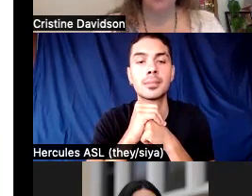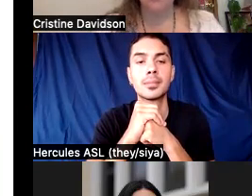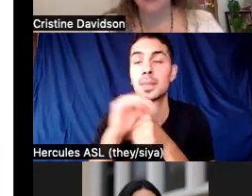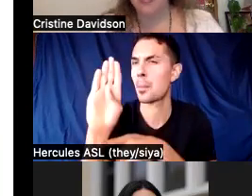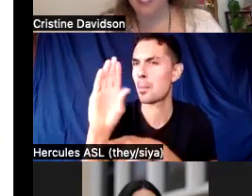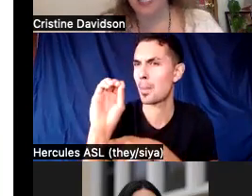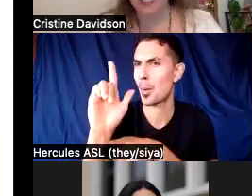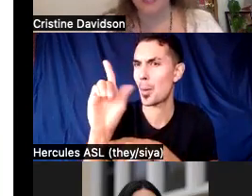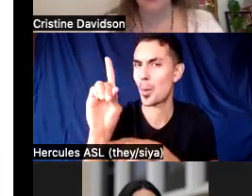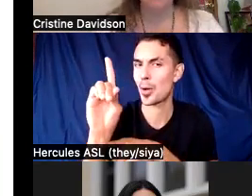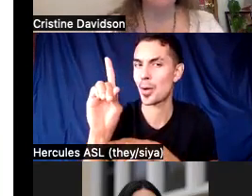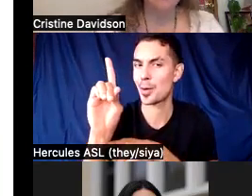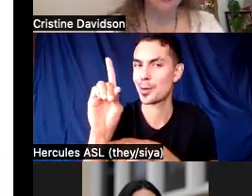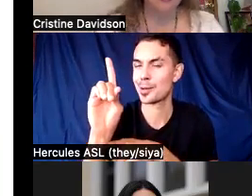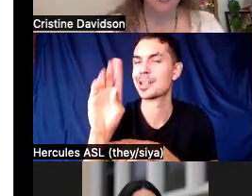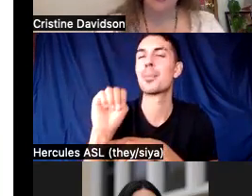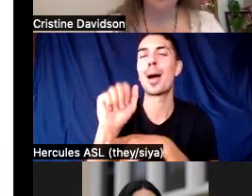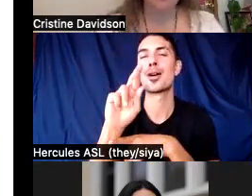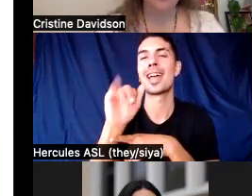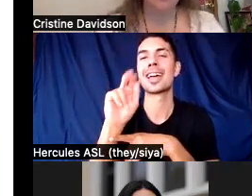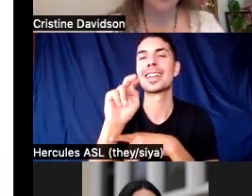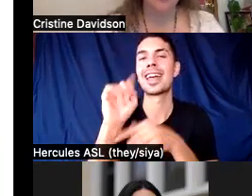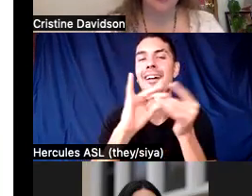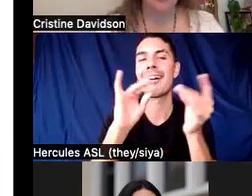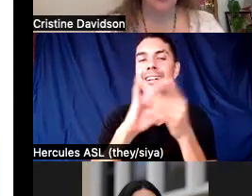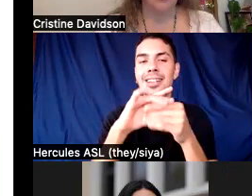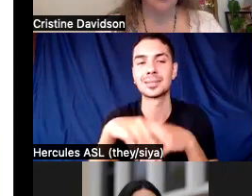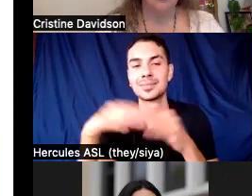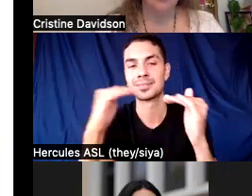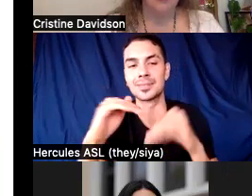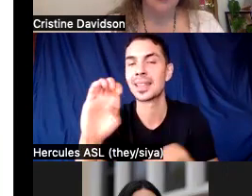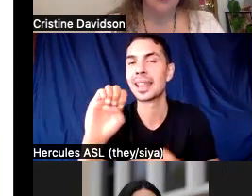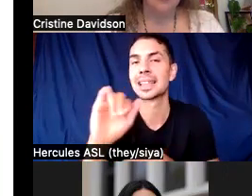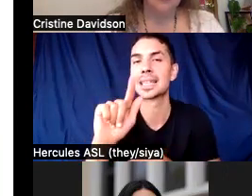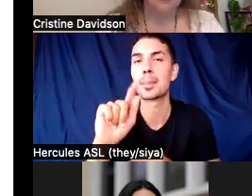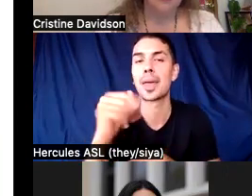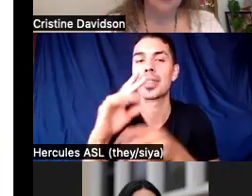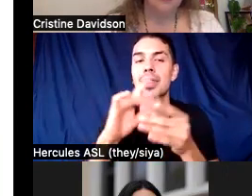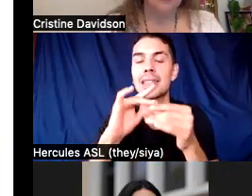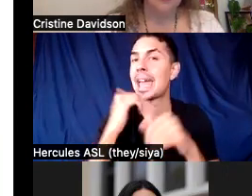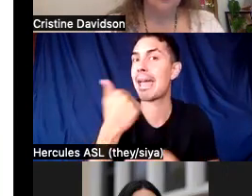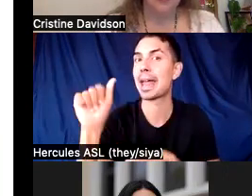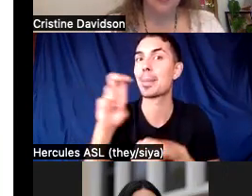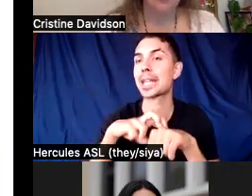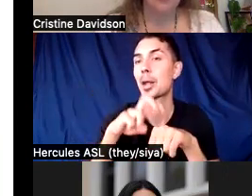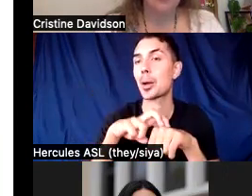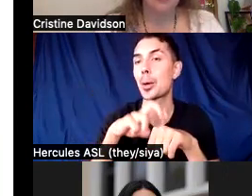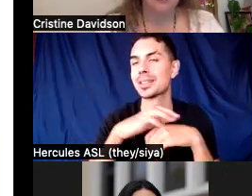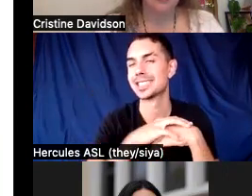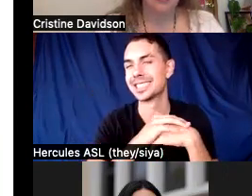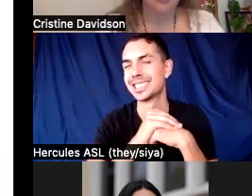Bold, Mariana said. Any kind of potatoes. Yeah. All